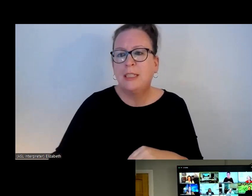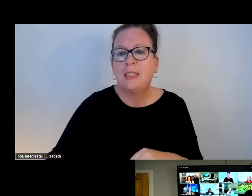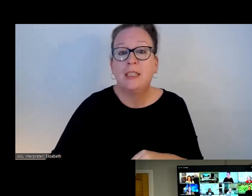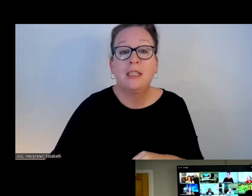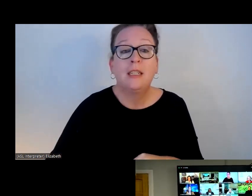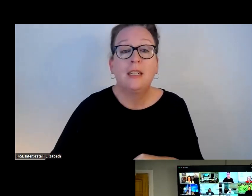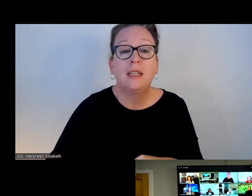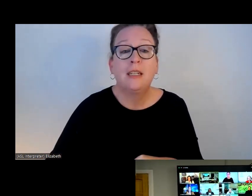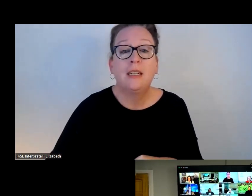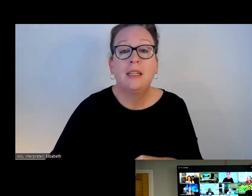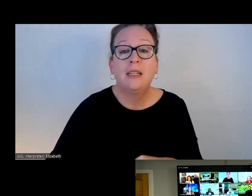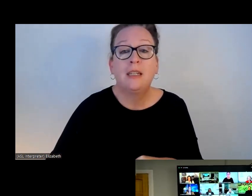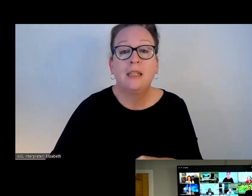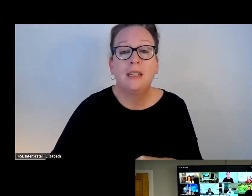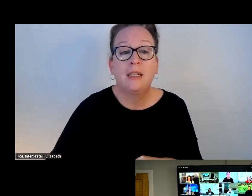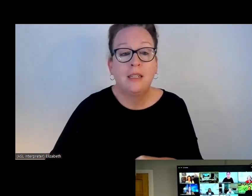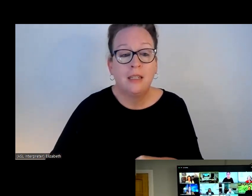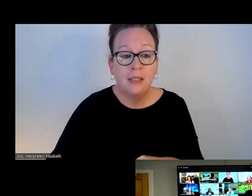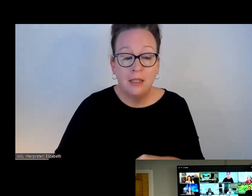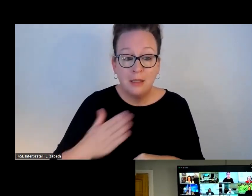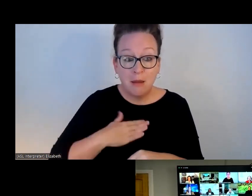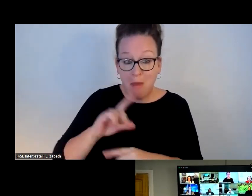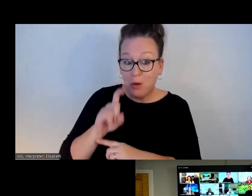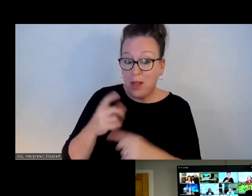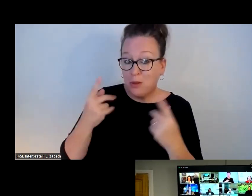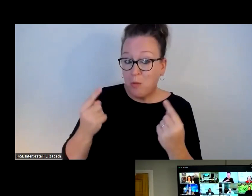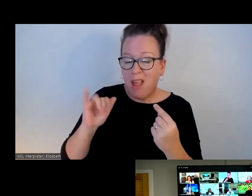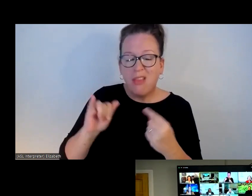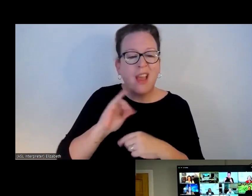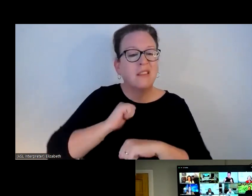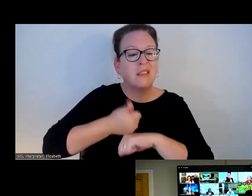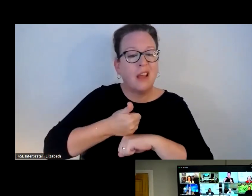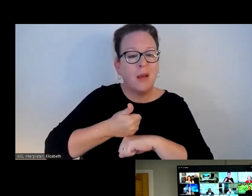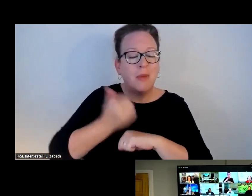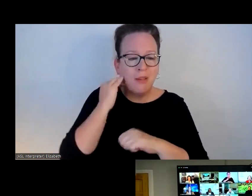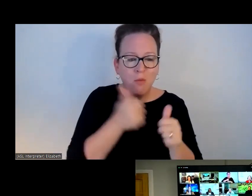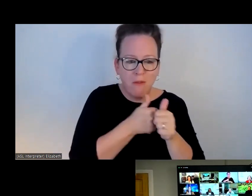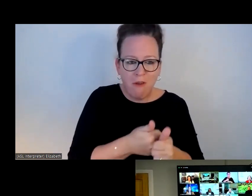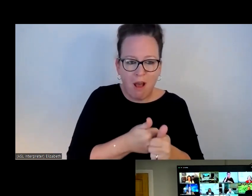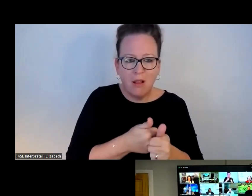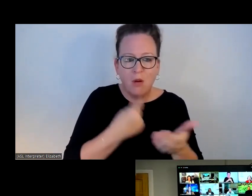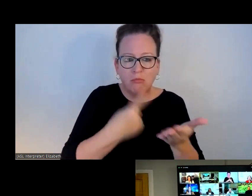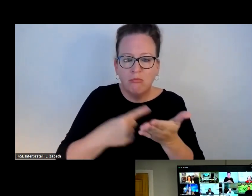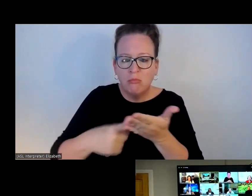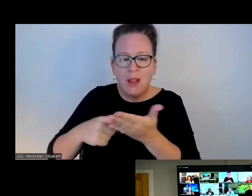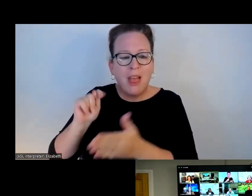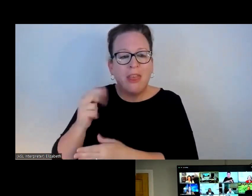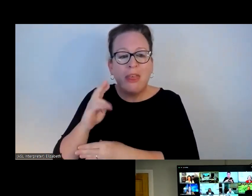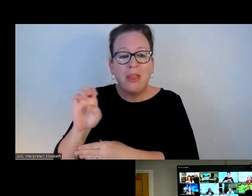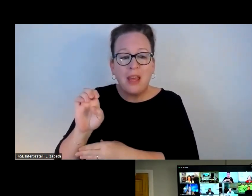So I guess my question is, can the thematic, if we're doing by themes, can that be sort